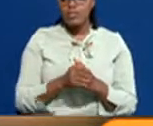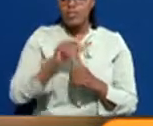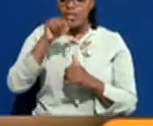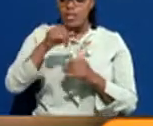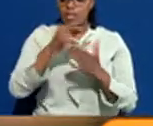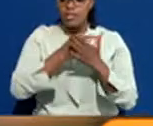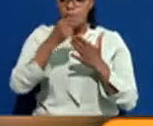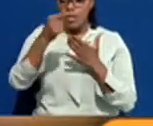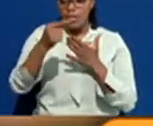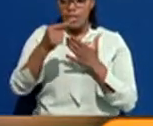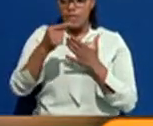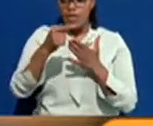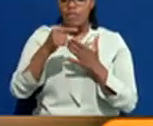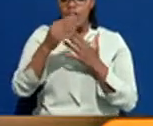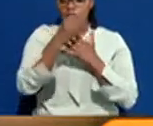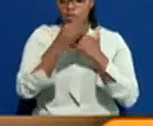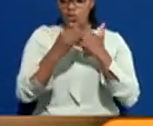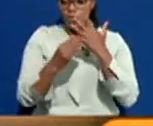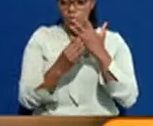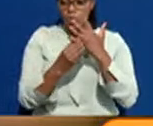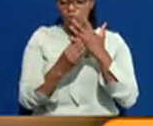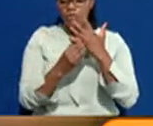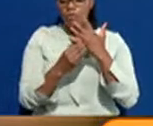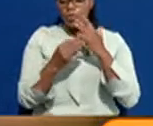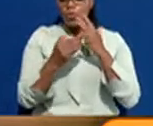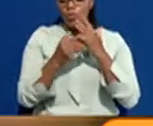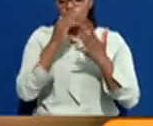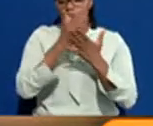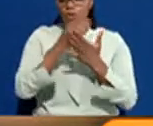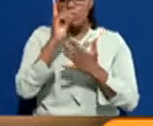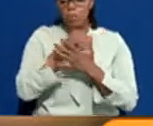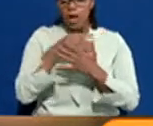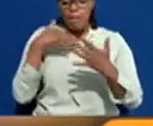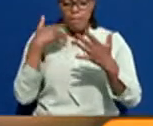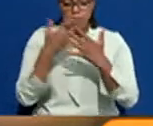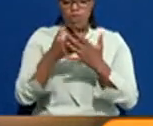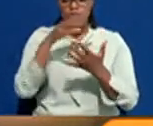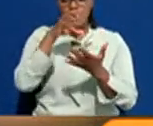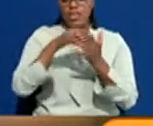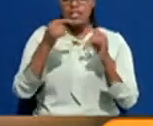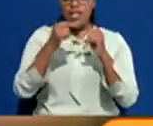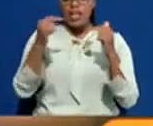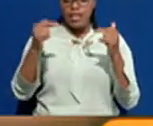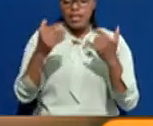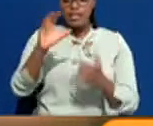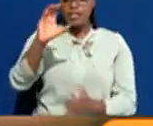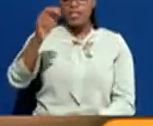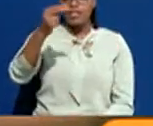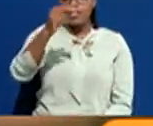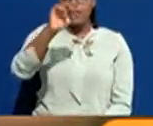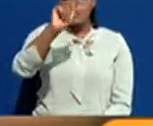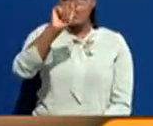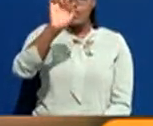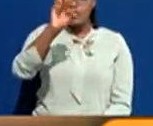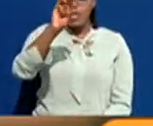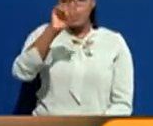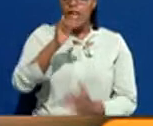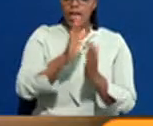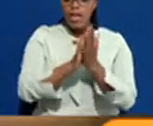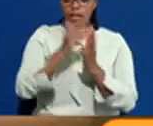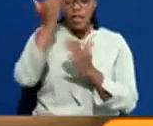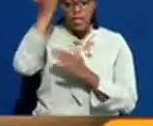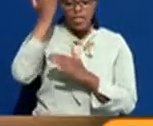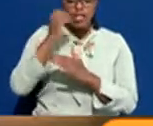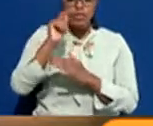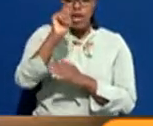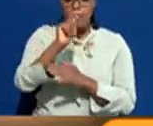This week, Mike Sonko was vindicated. He proved his case against Justice Chitembwe, and a tribunal recommended the